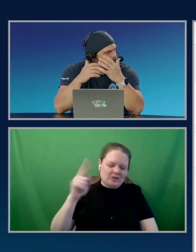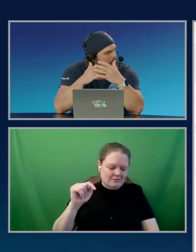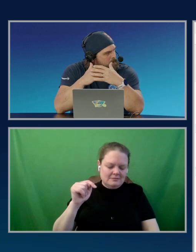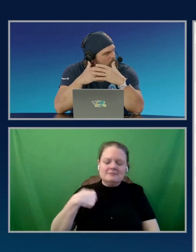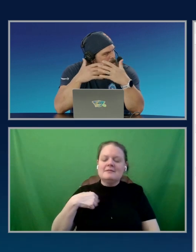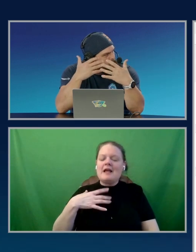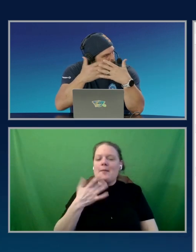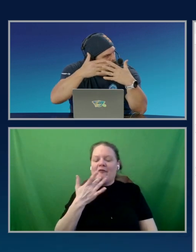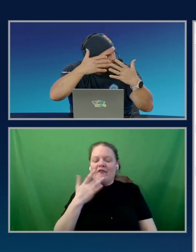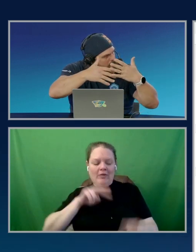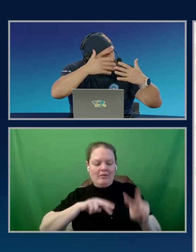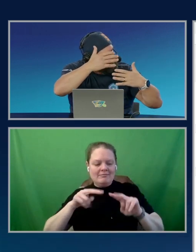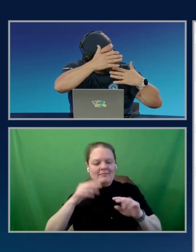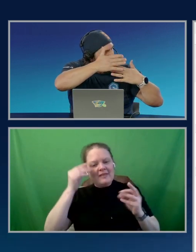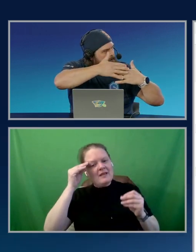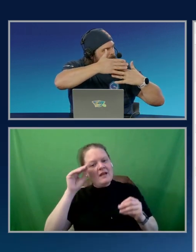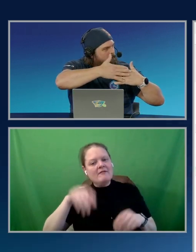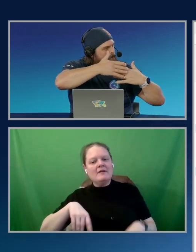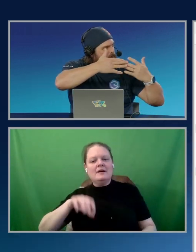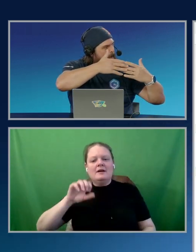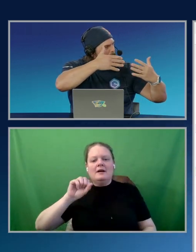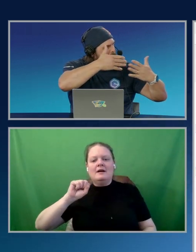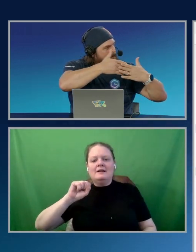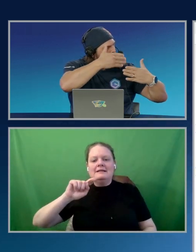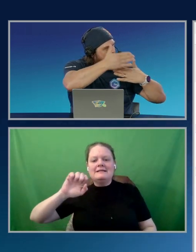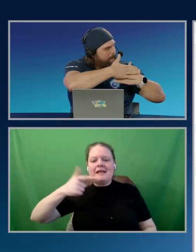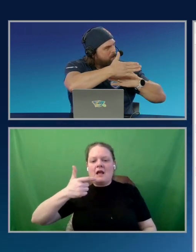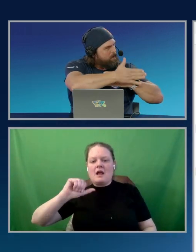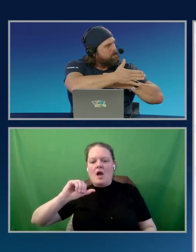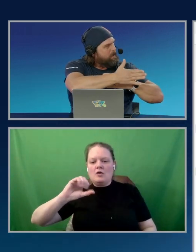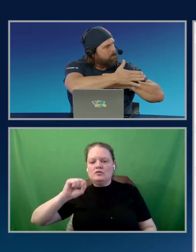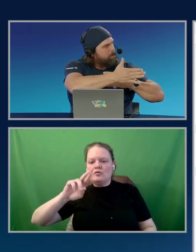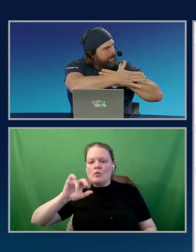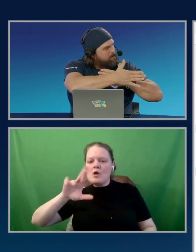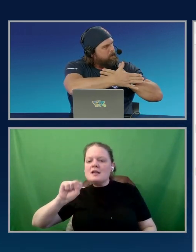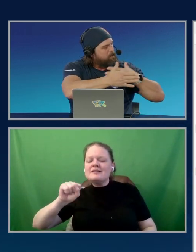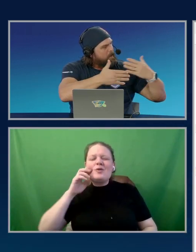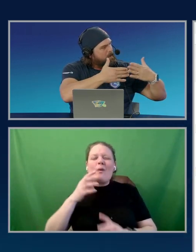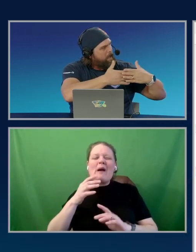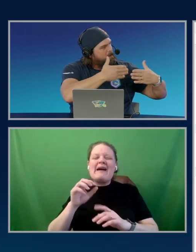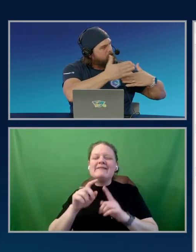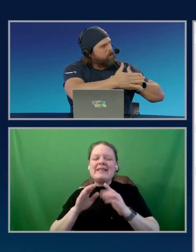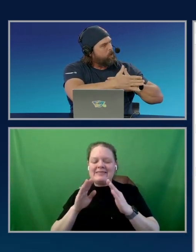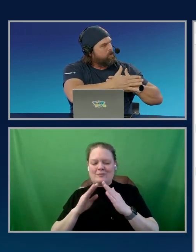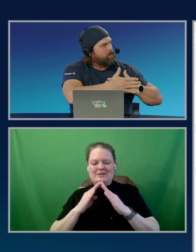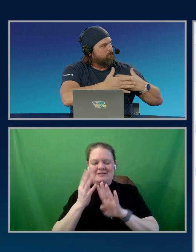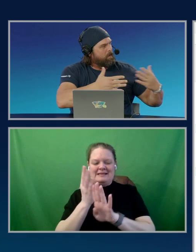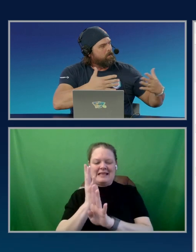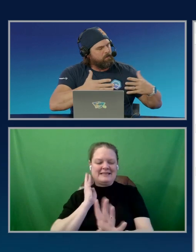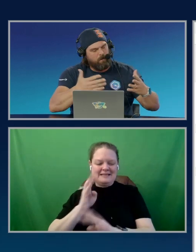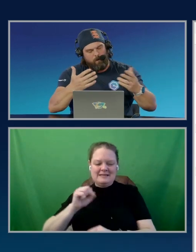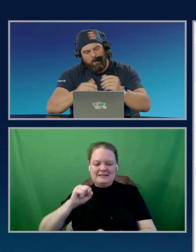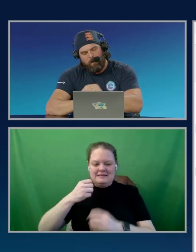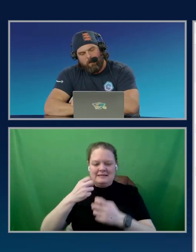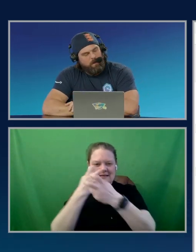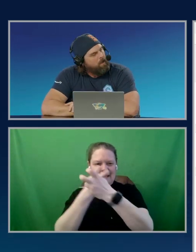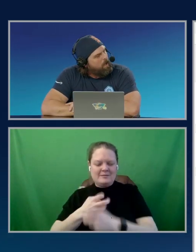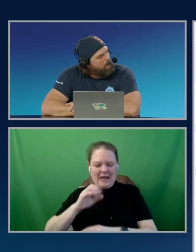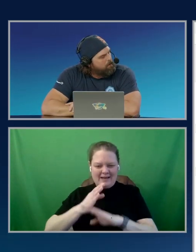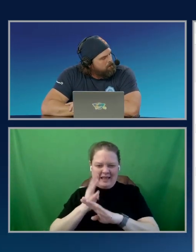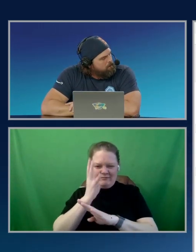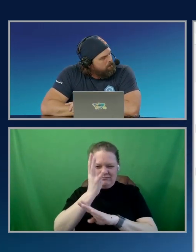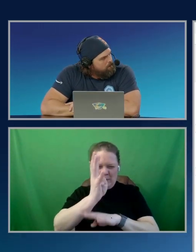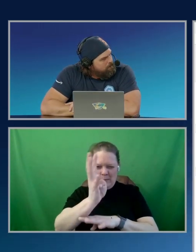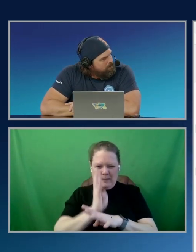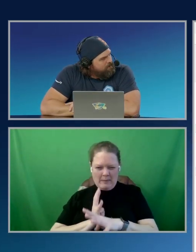don't know, like a stegosaurus. You know how they've got those spines and they're like layered. plates. It's like plates, but they're like layered security, right? Yeah. So I